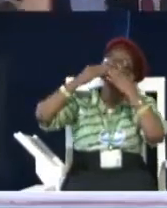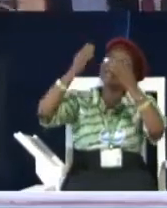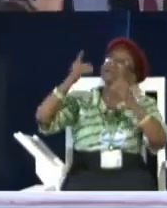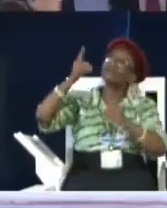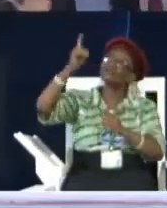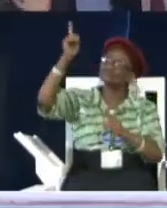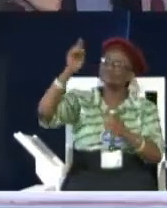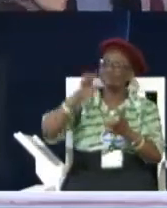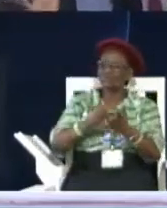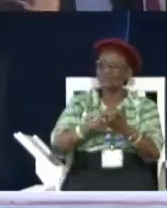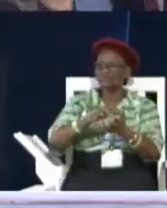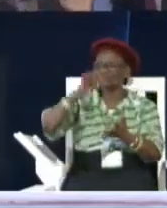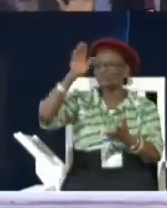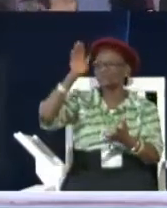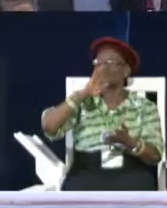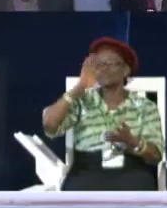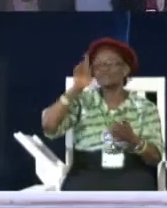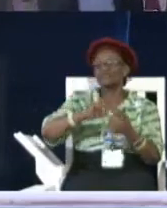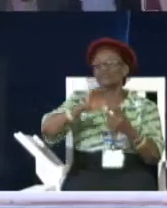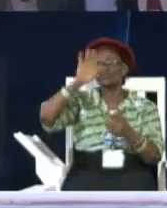Glory be to your holy name, Lord.